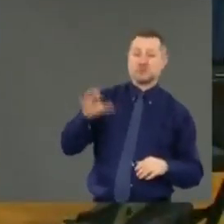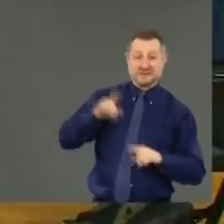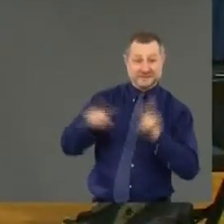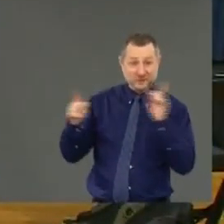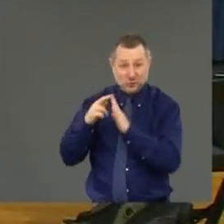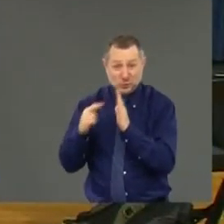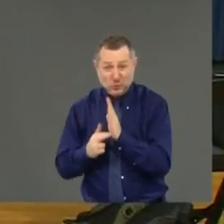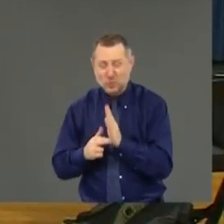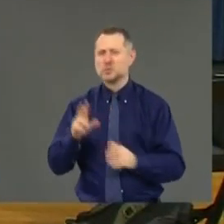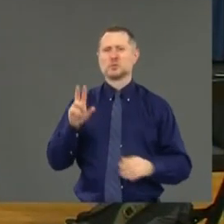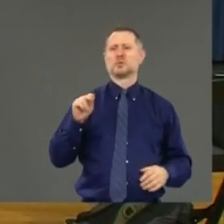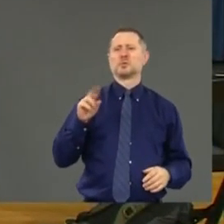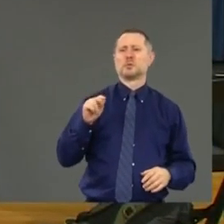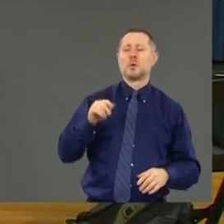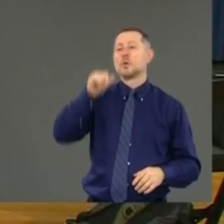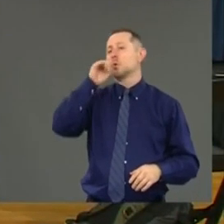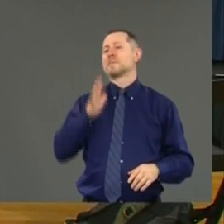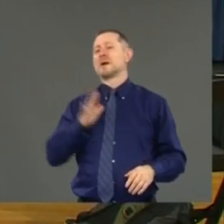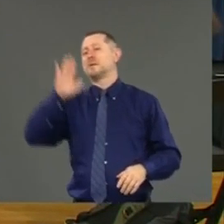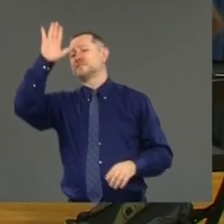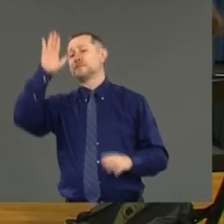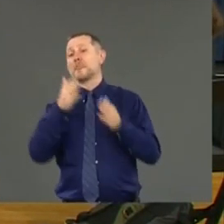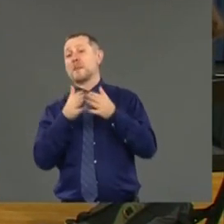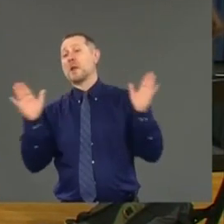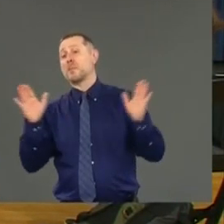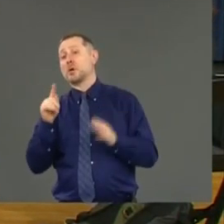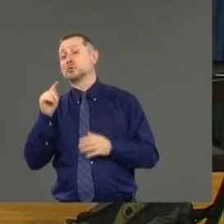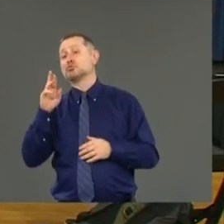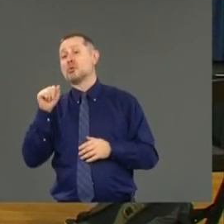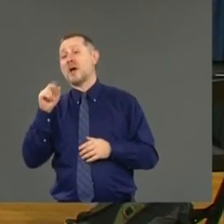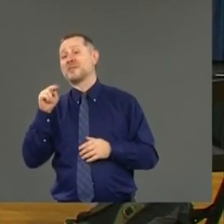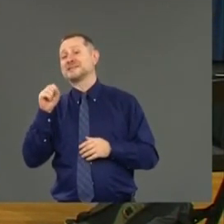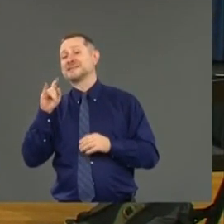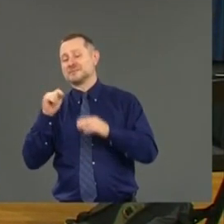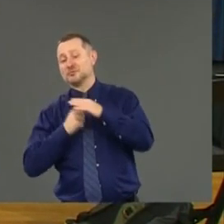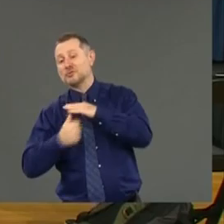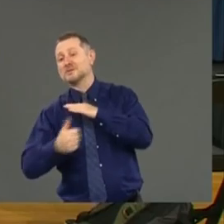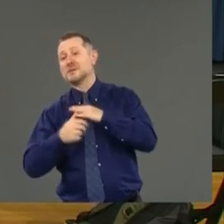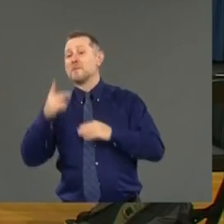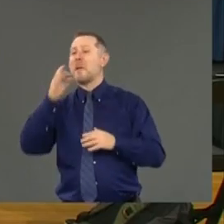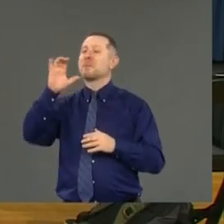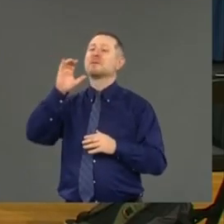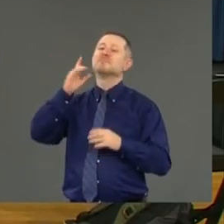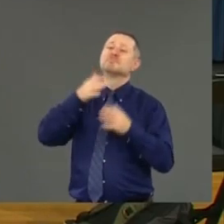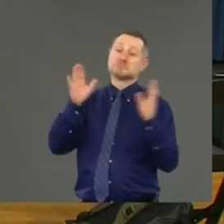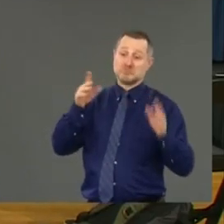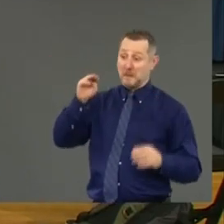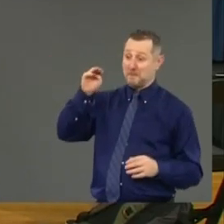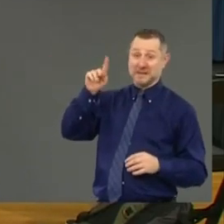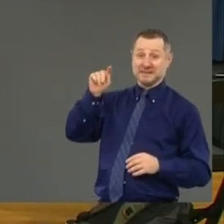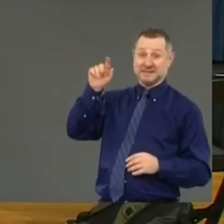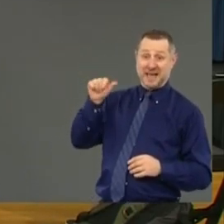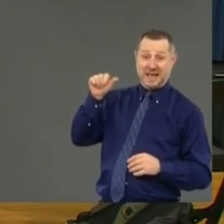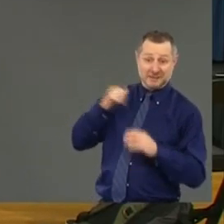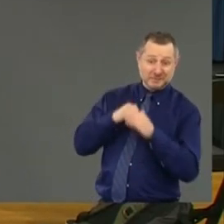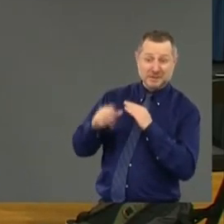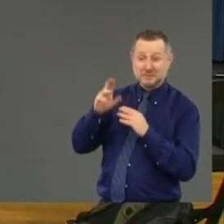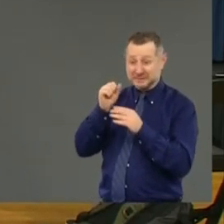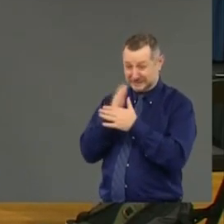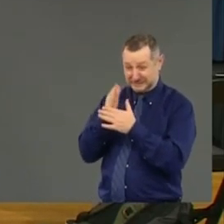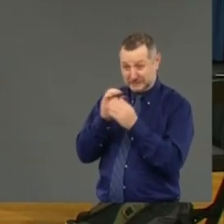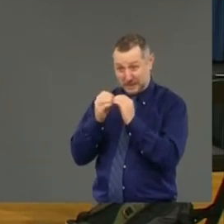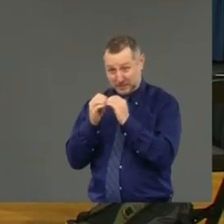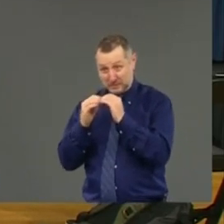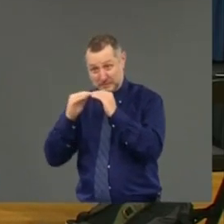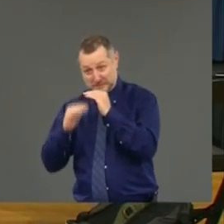public transit, is there a threshold that the MTA thinks of amount of riders that's safe? And what is the plan to reopen public transit?